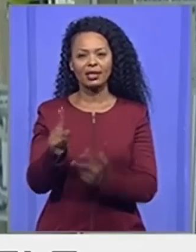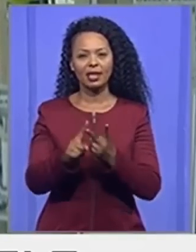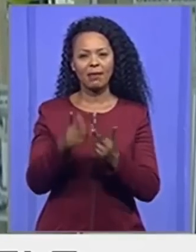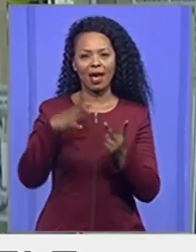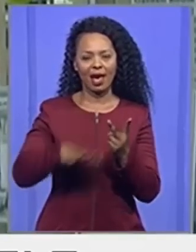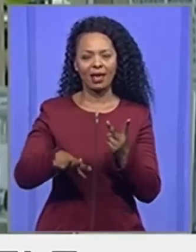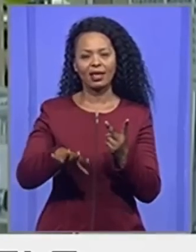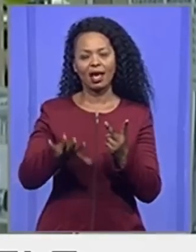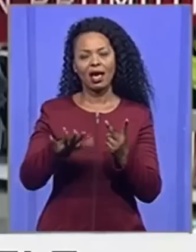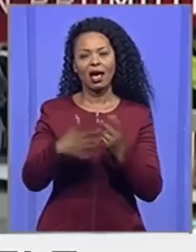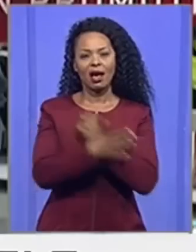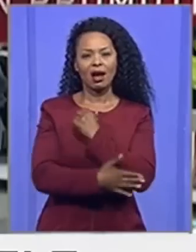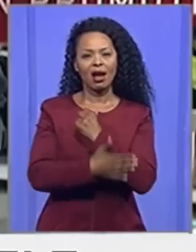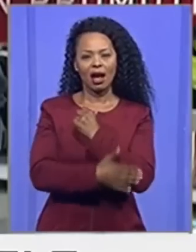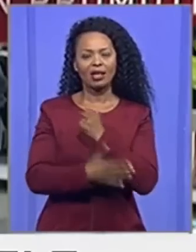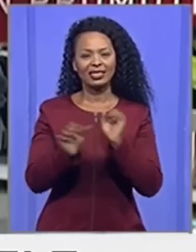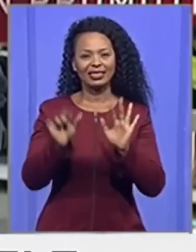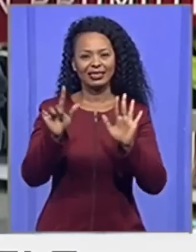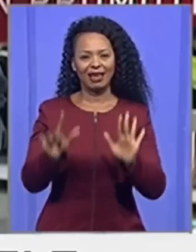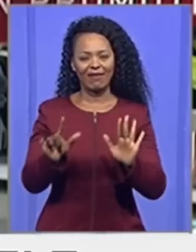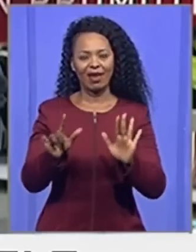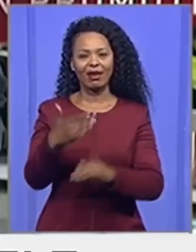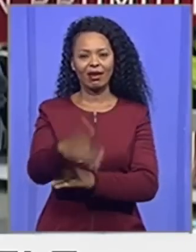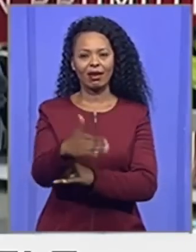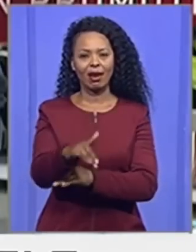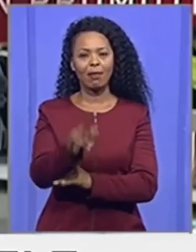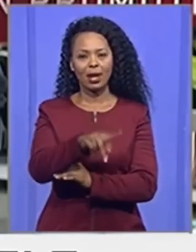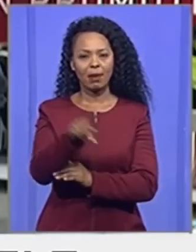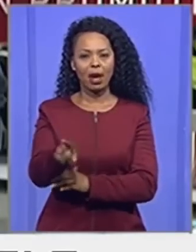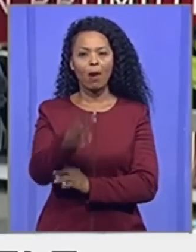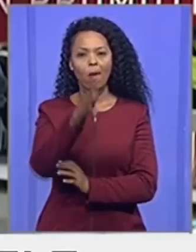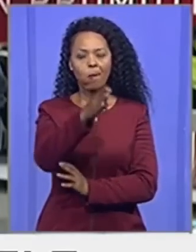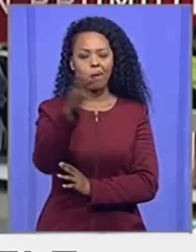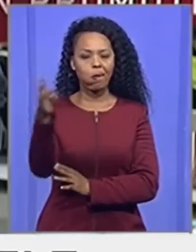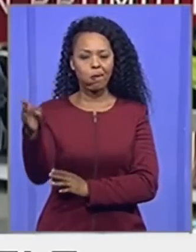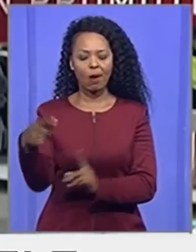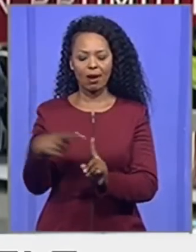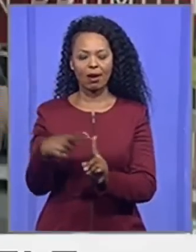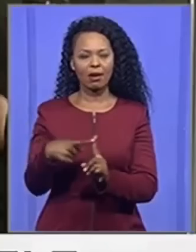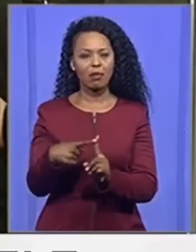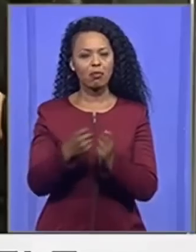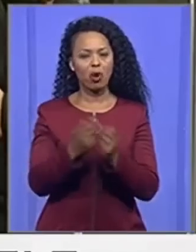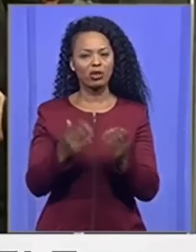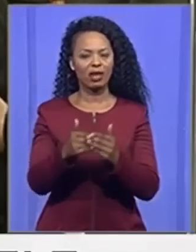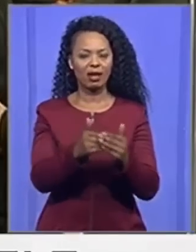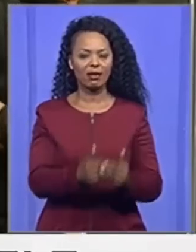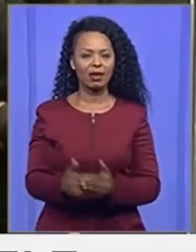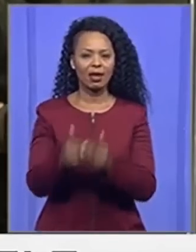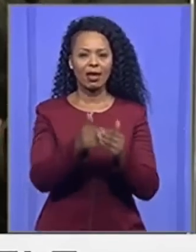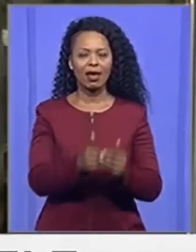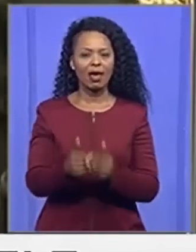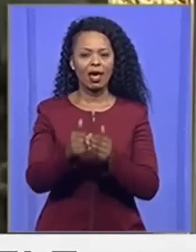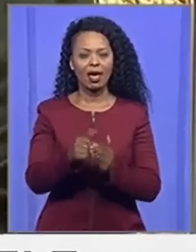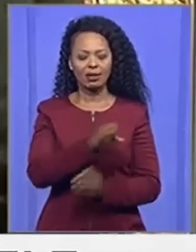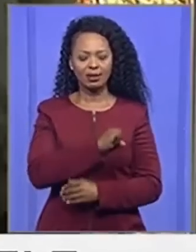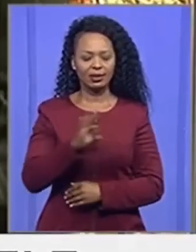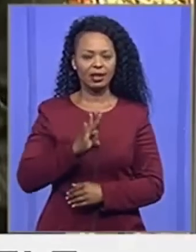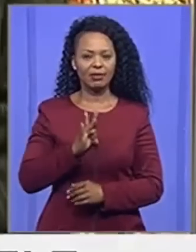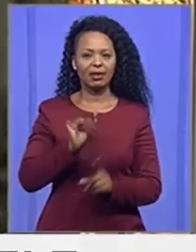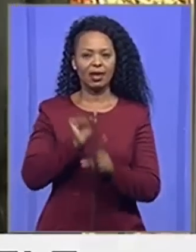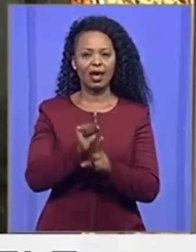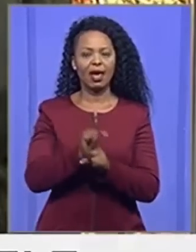Afrika. Pick n Pay e re Ackerman e be e le motho wa batho, a hlokomela ditlhoko tša bašomi ebile a thuša bao